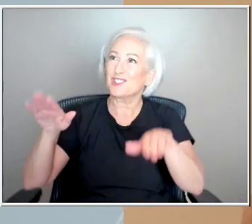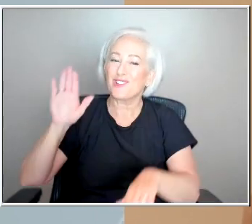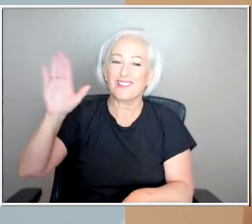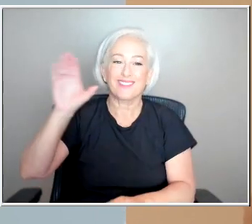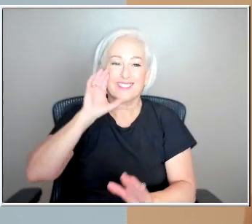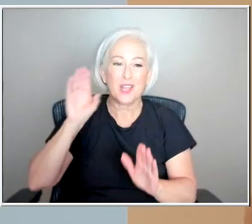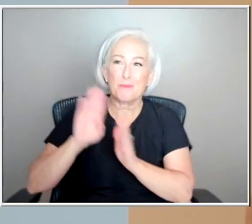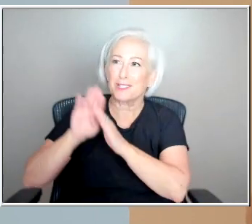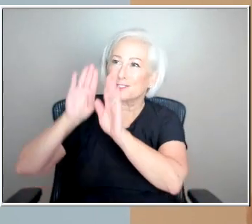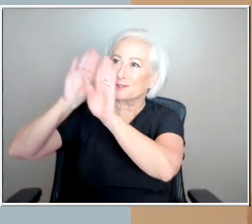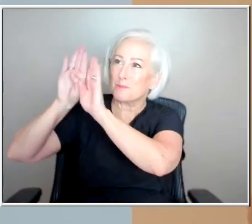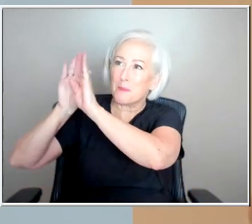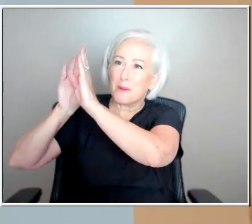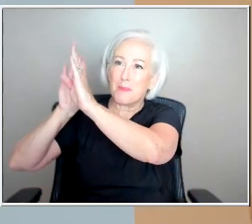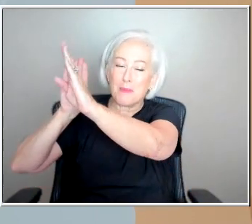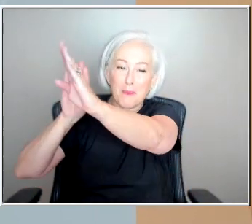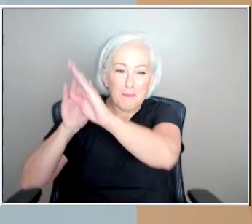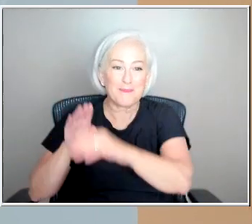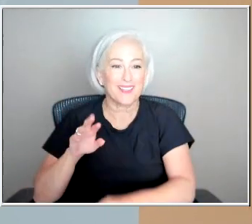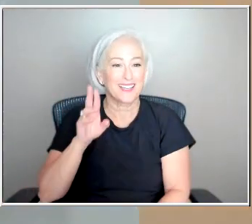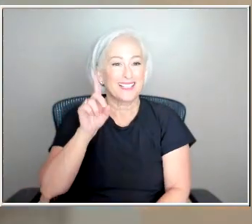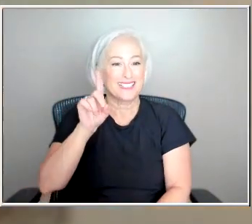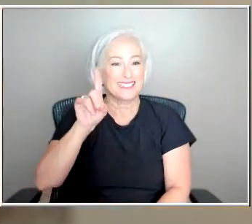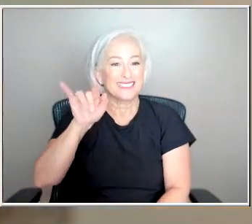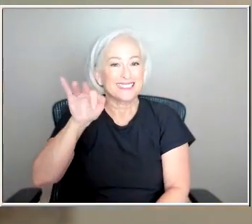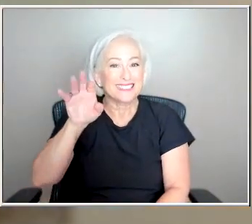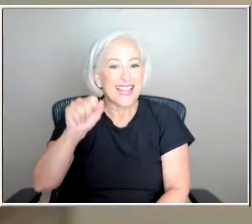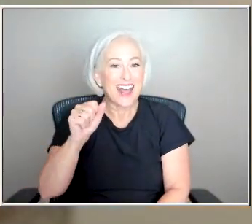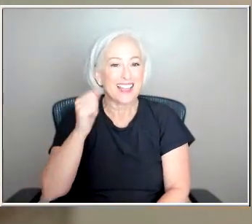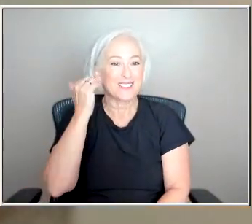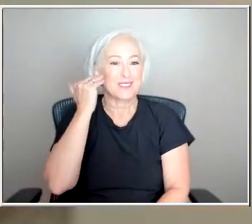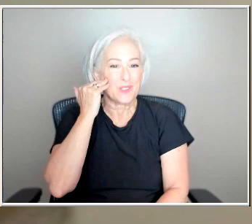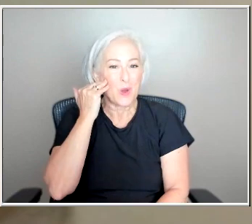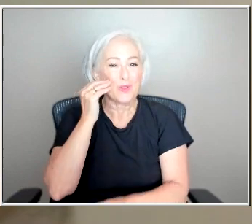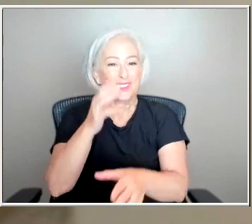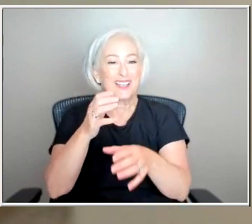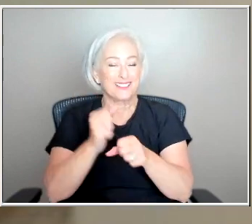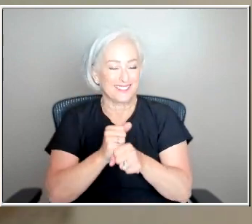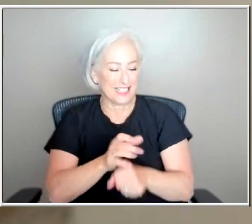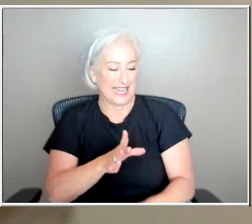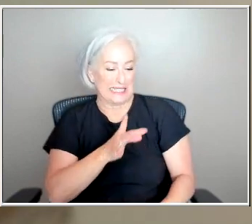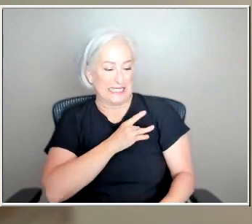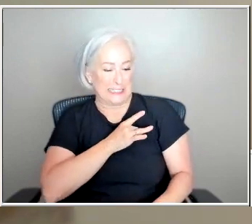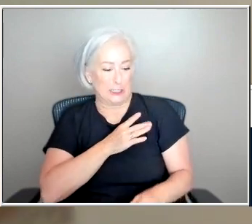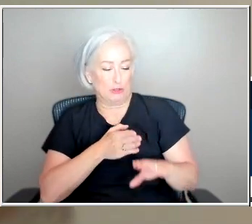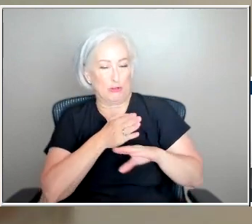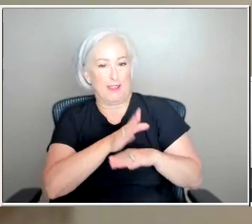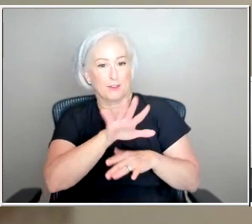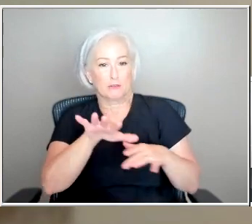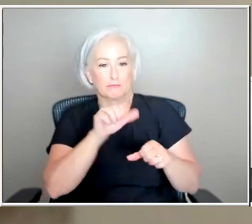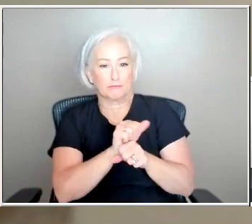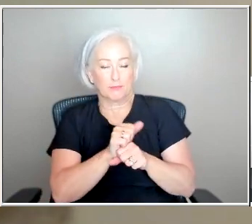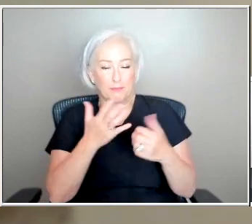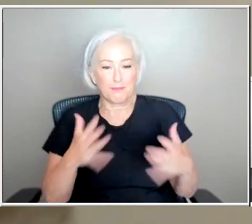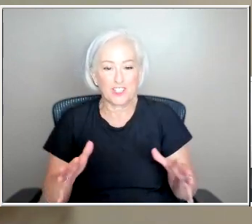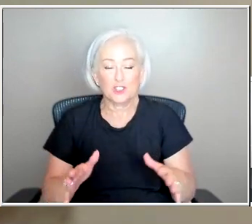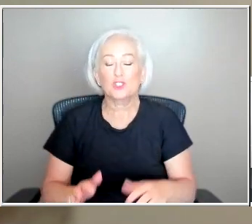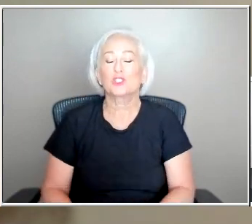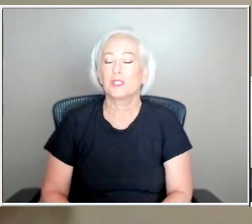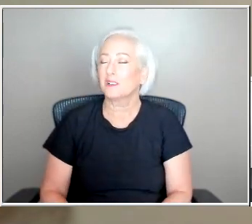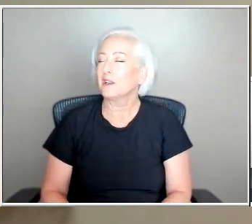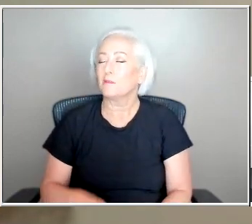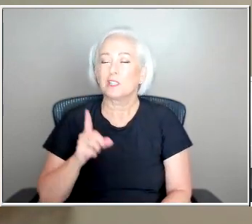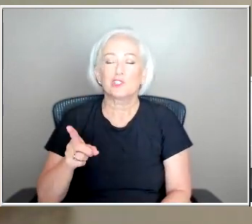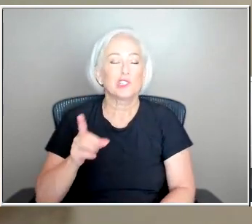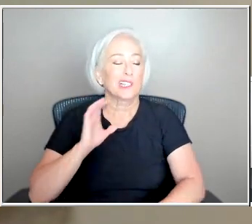more stickers if she keeps asking. But yeah, I think the most amazing part is just the fact that they're able to communicate with